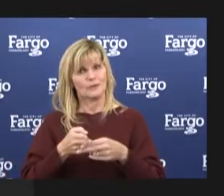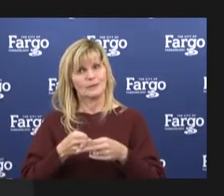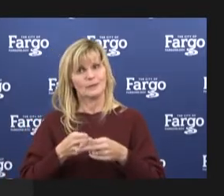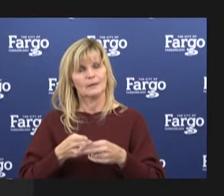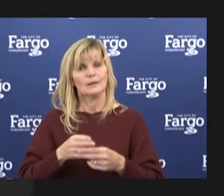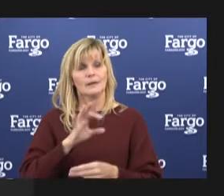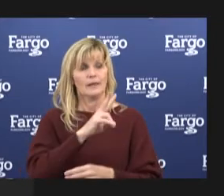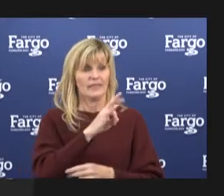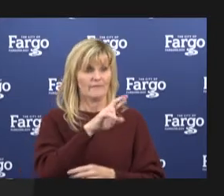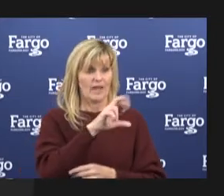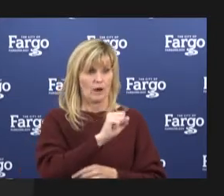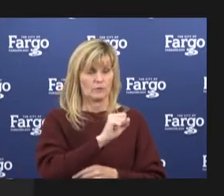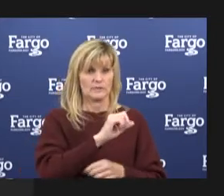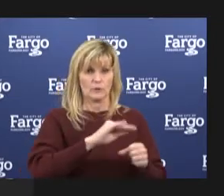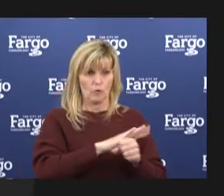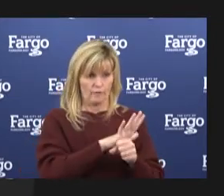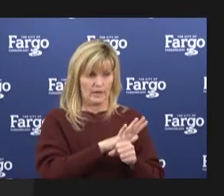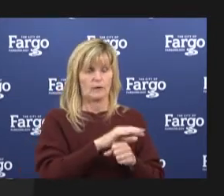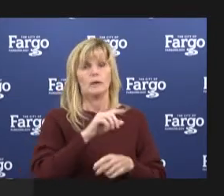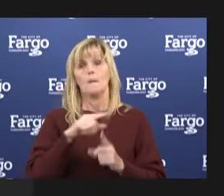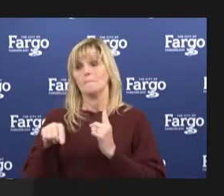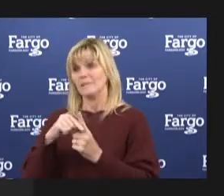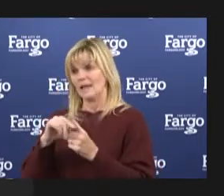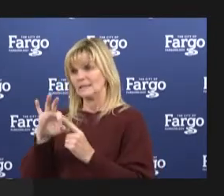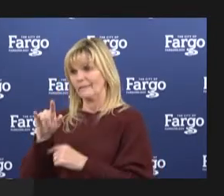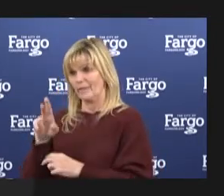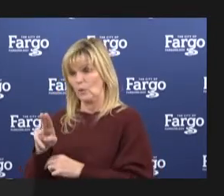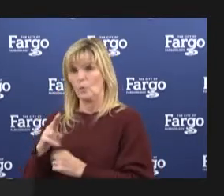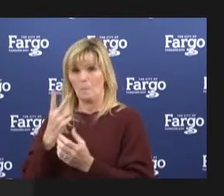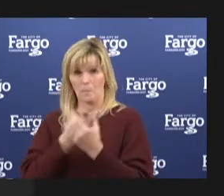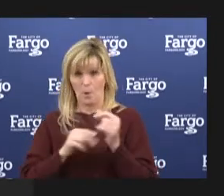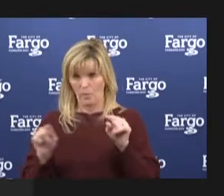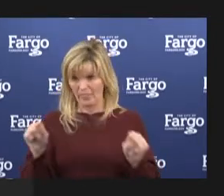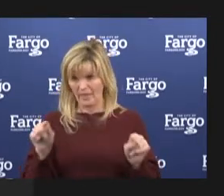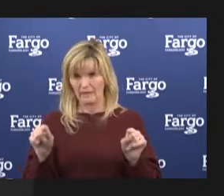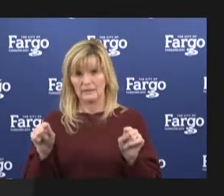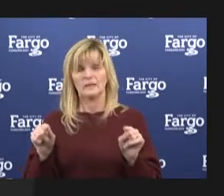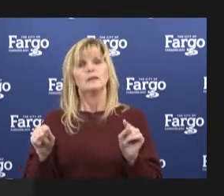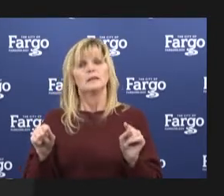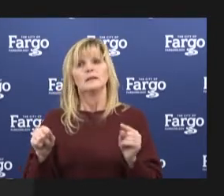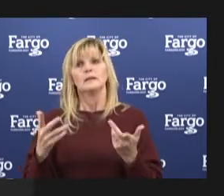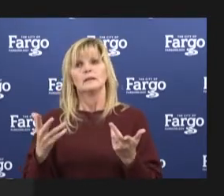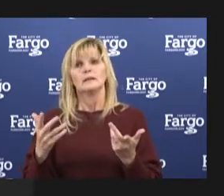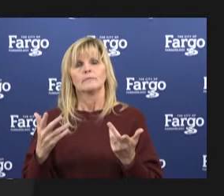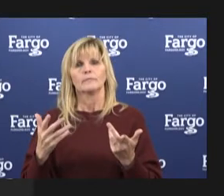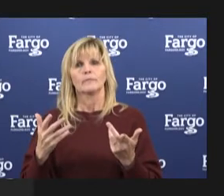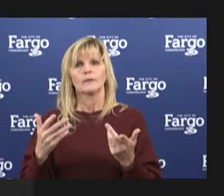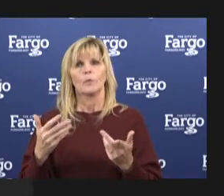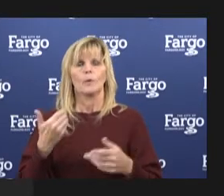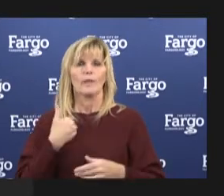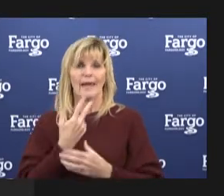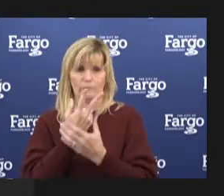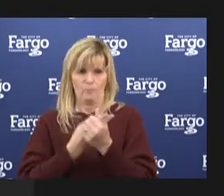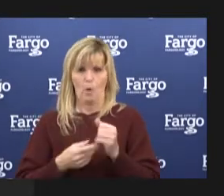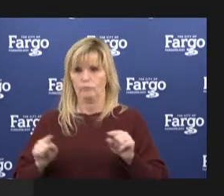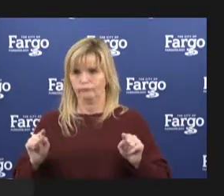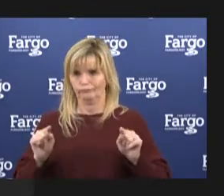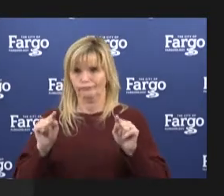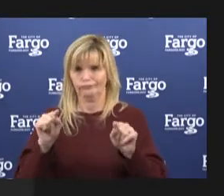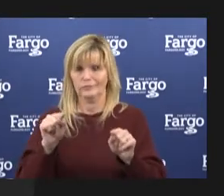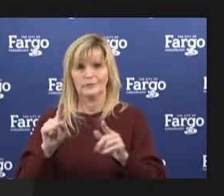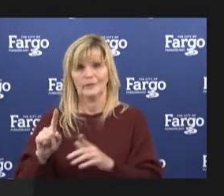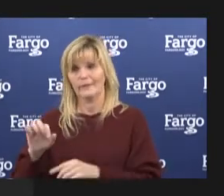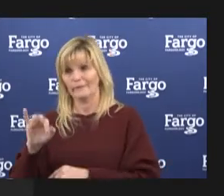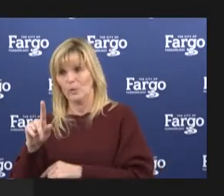the virus, influenza virus, but we'll also be we have the COVID virus that we're experiencing